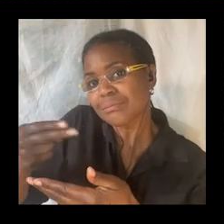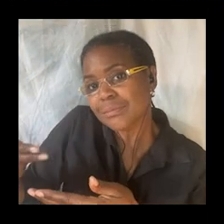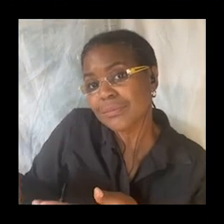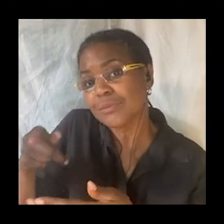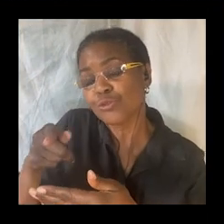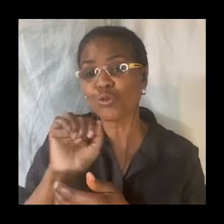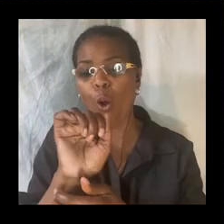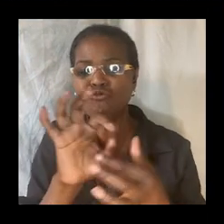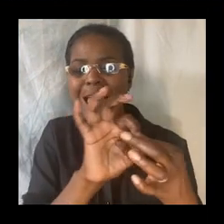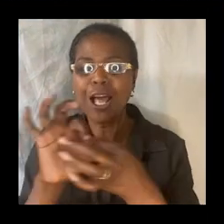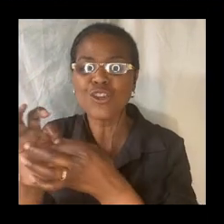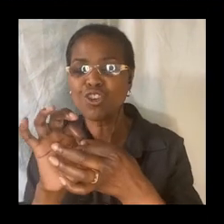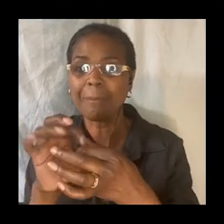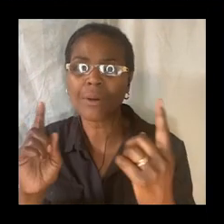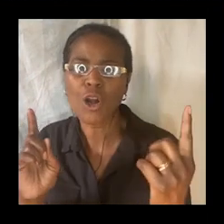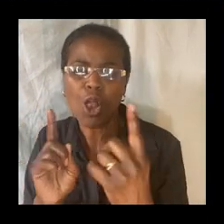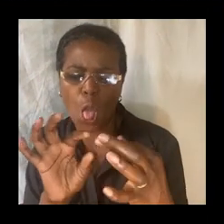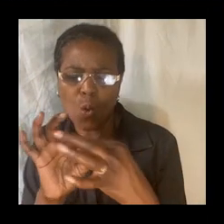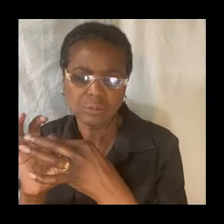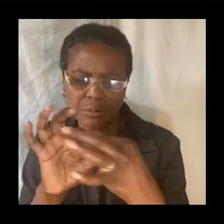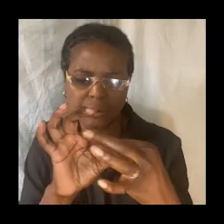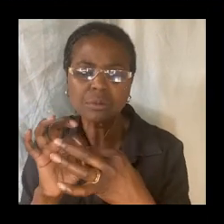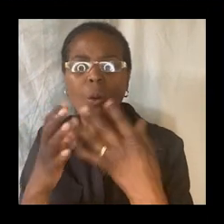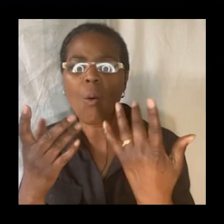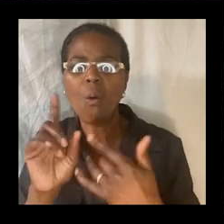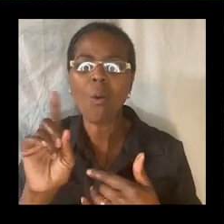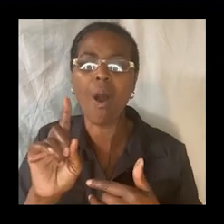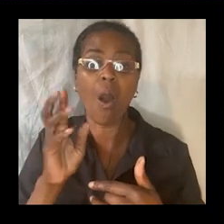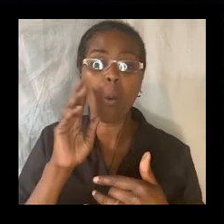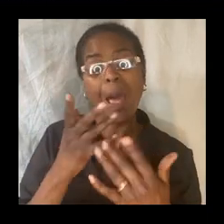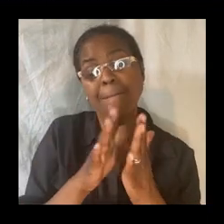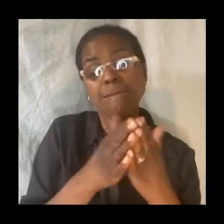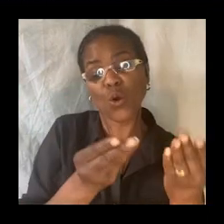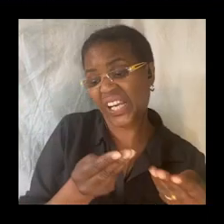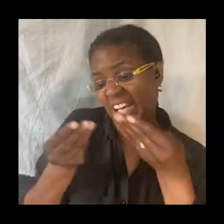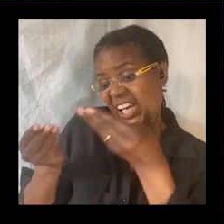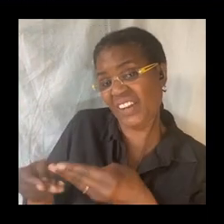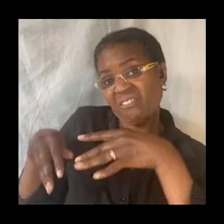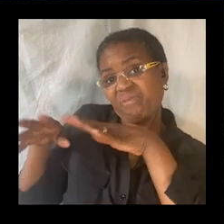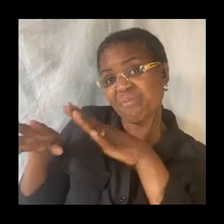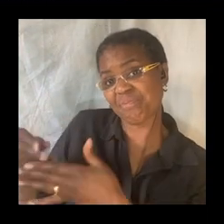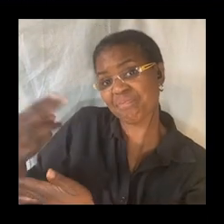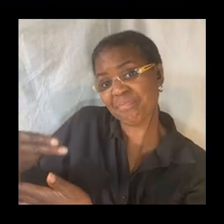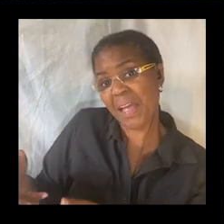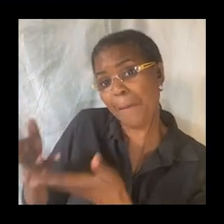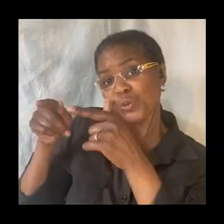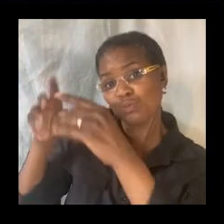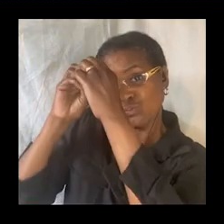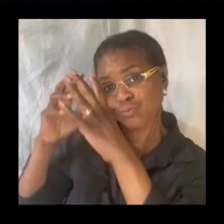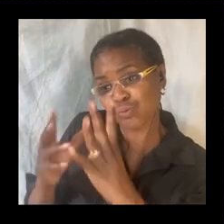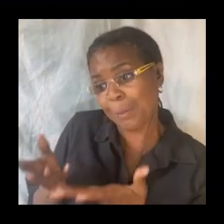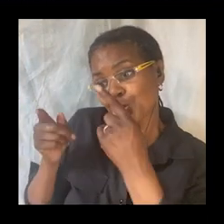it a close relationship, or is it something that where you hand the book over and let them have free rein in their